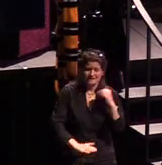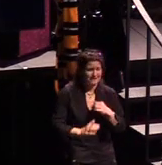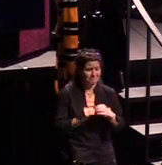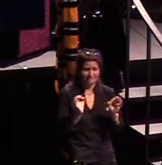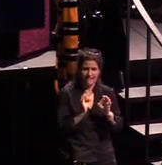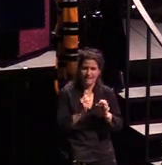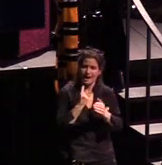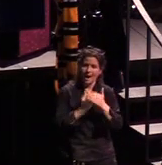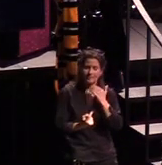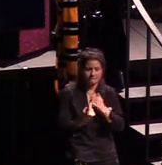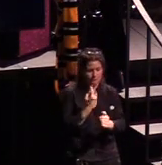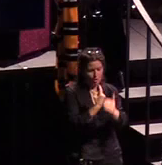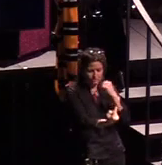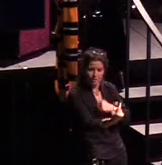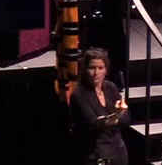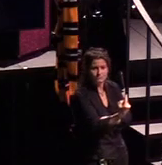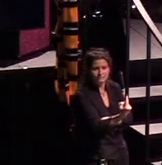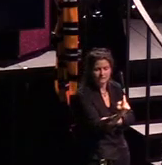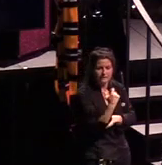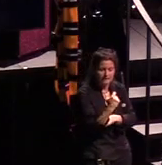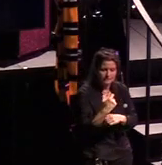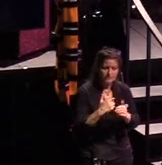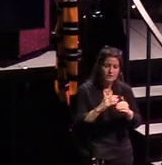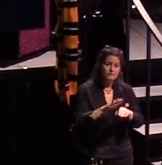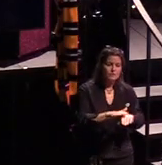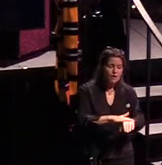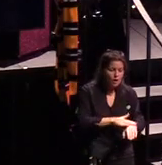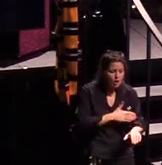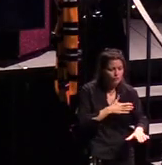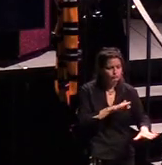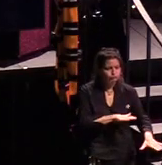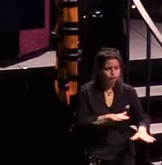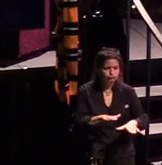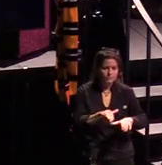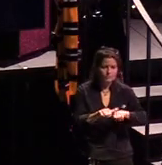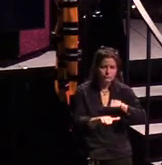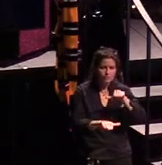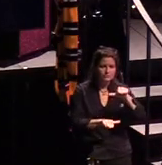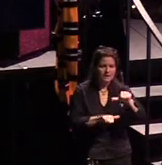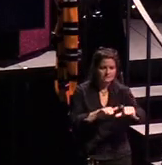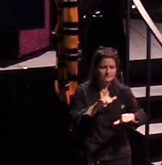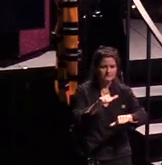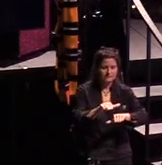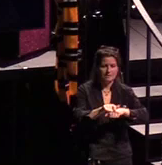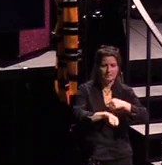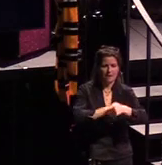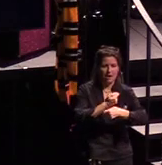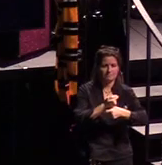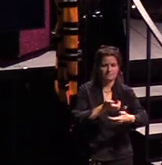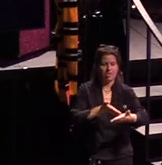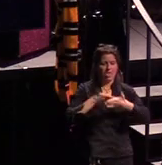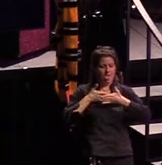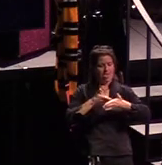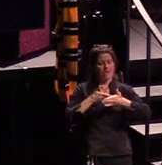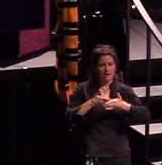gradual process of feeling increasingly shut out biscuit Tourette's arose mission is to change the world